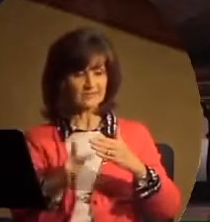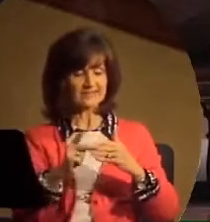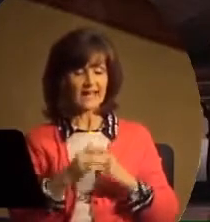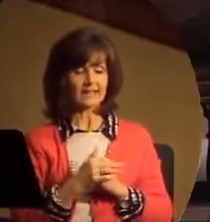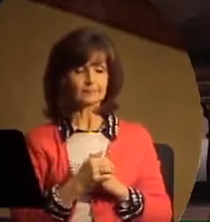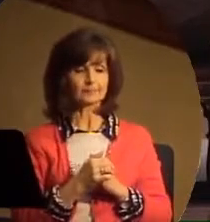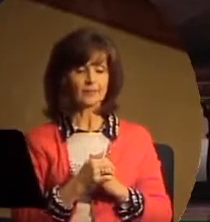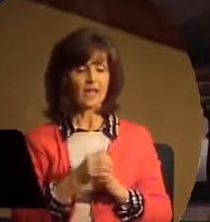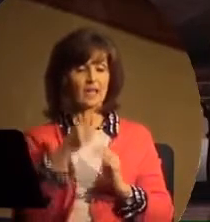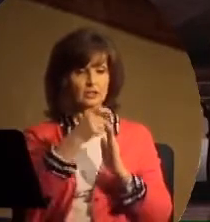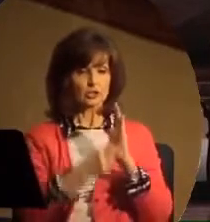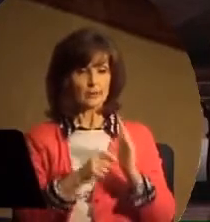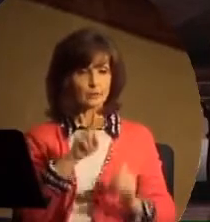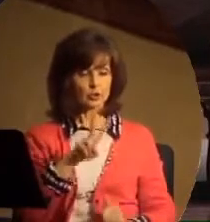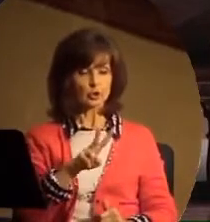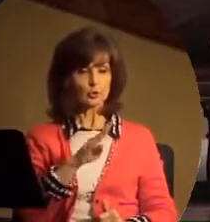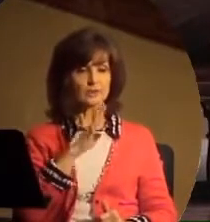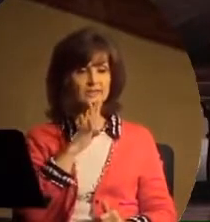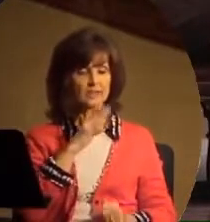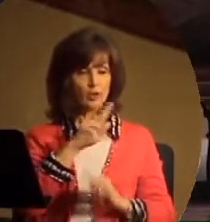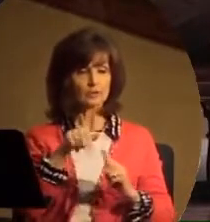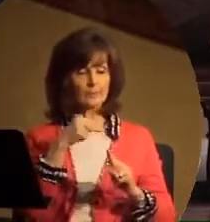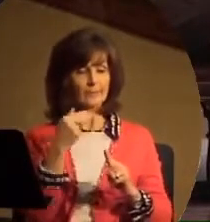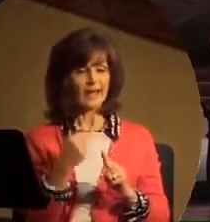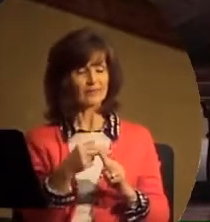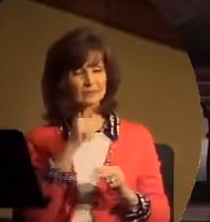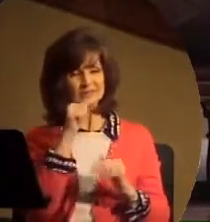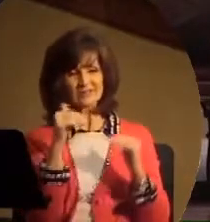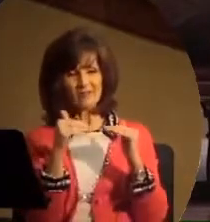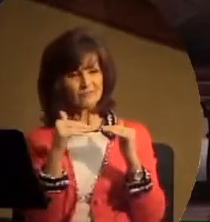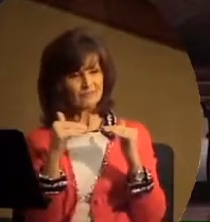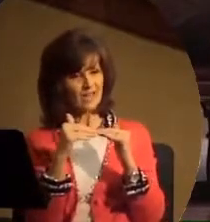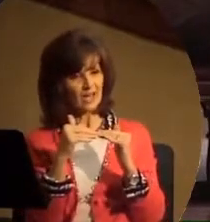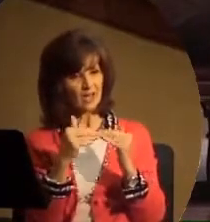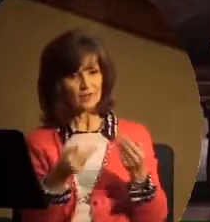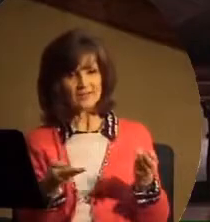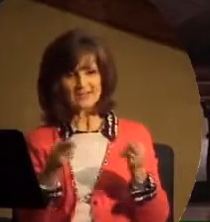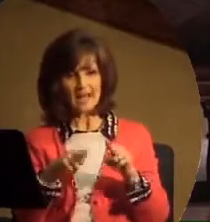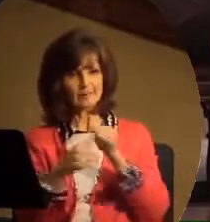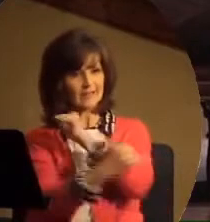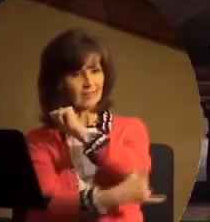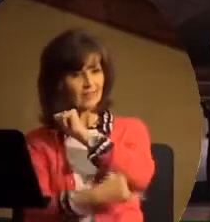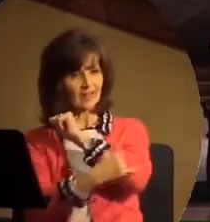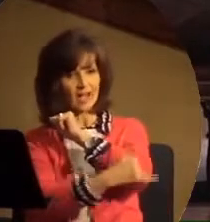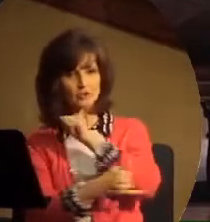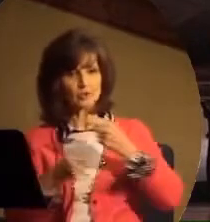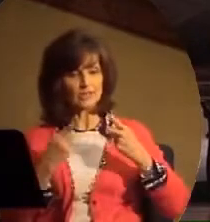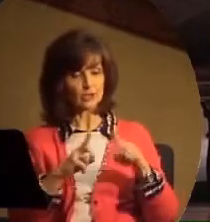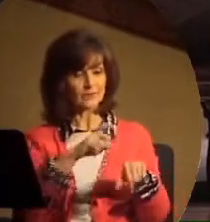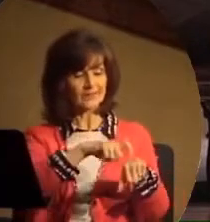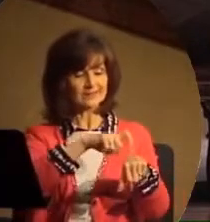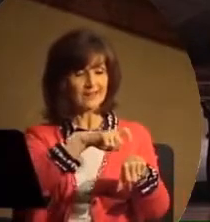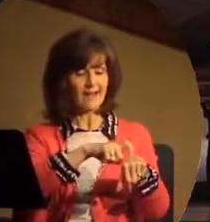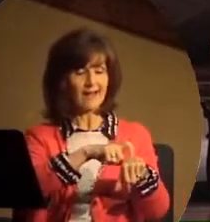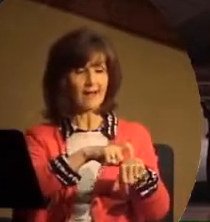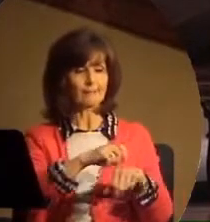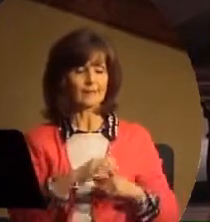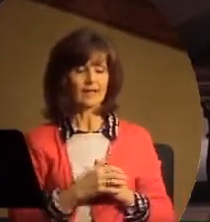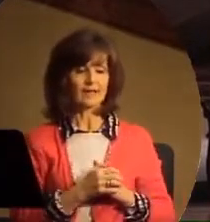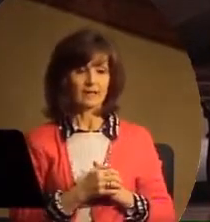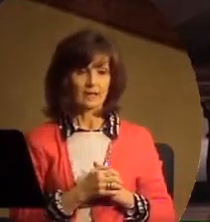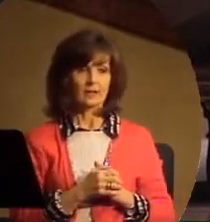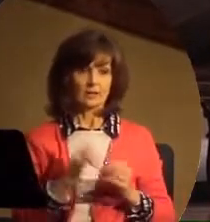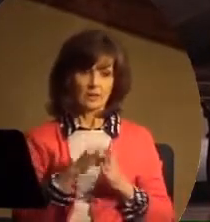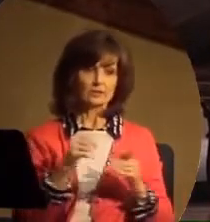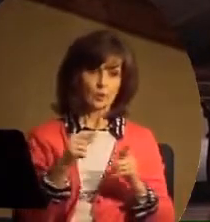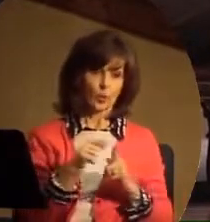what he did over in chapter number 2, he talked about the injustices that was going on in the country during that particular time. Boy, that's a